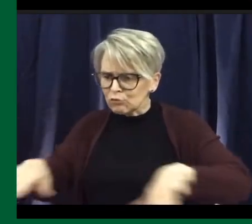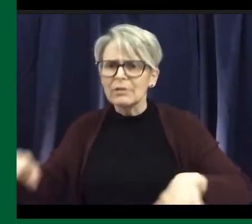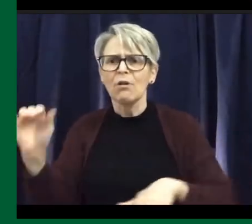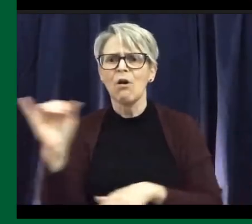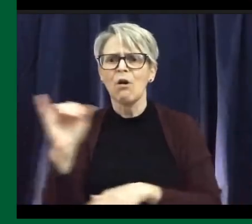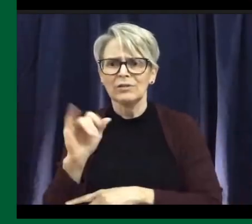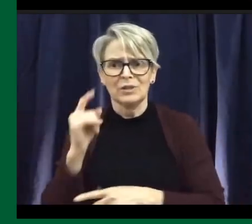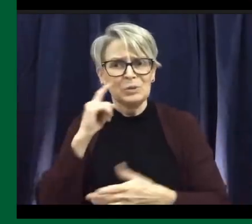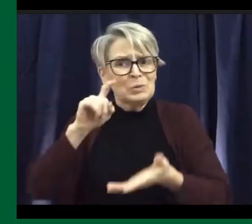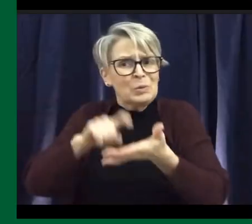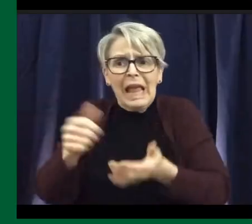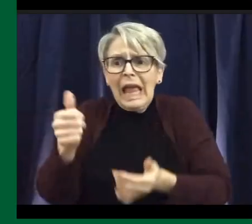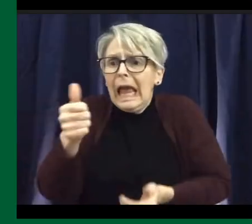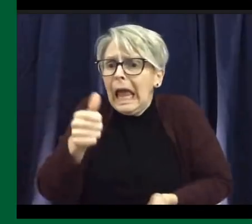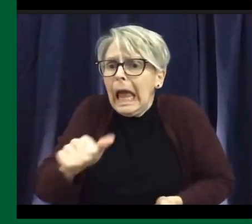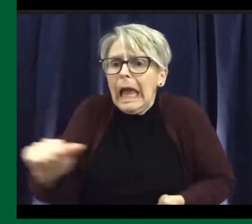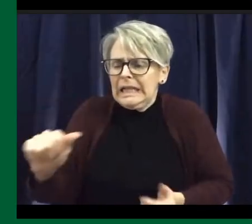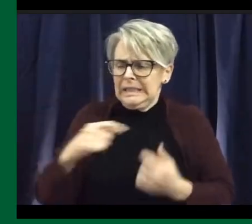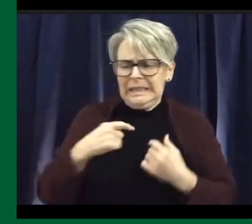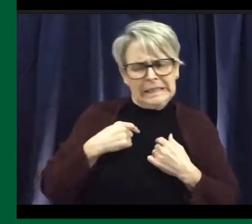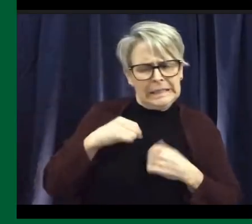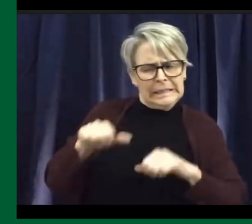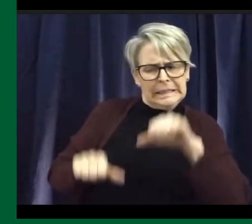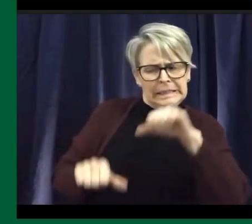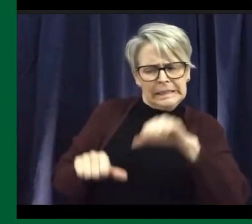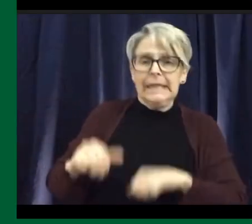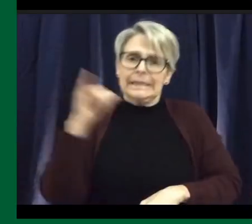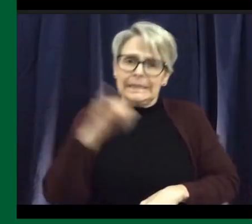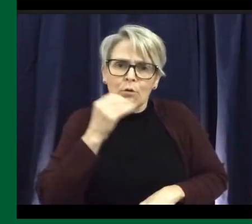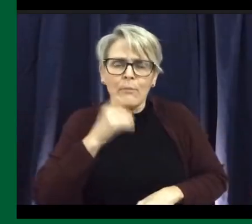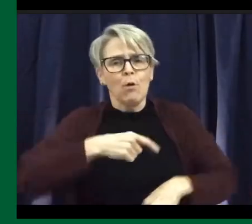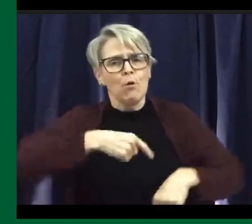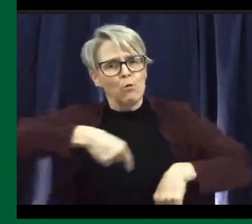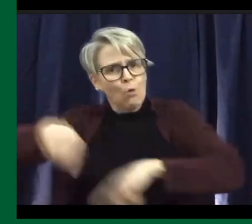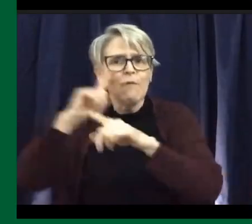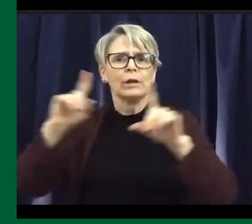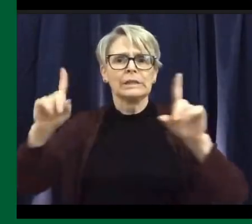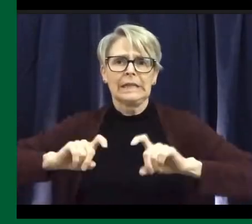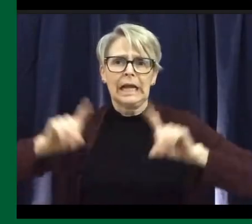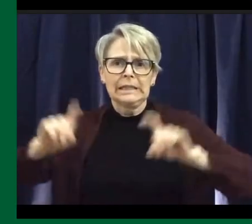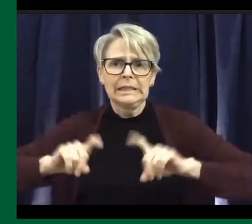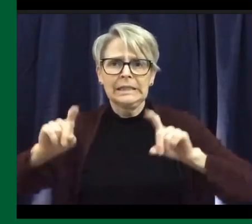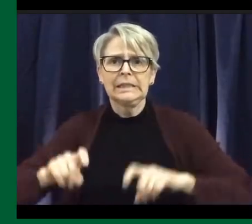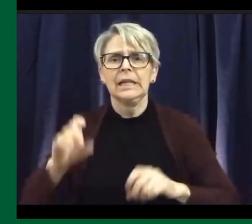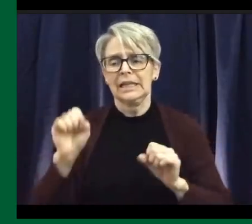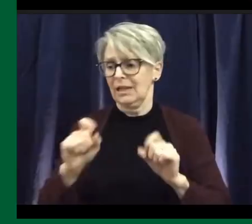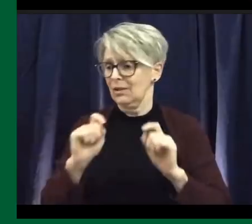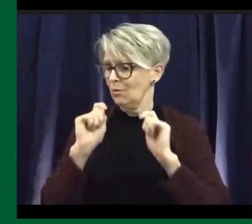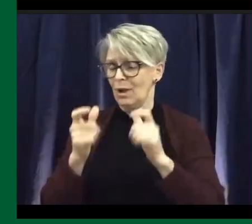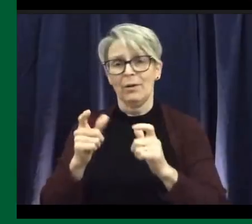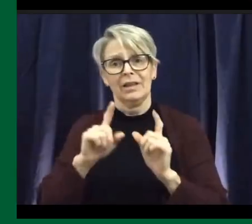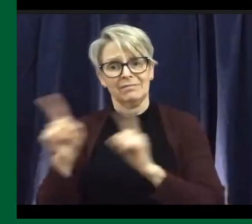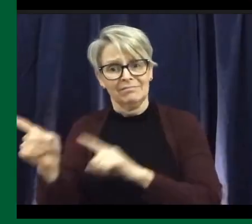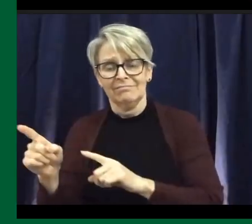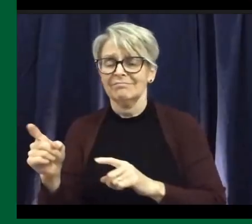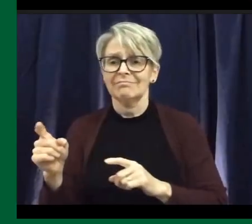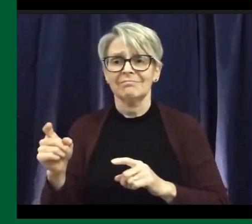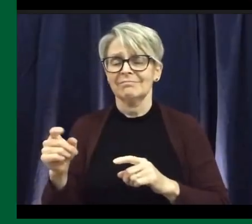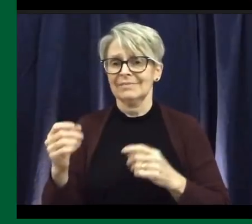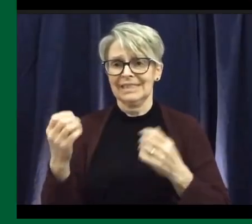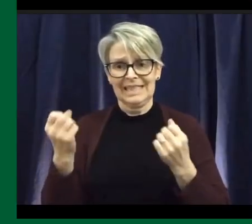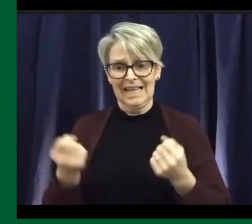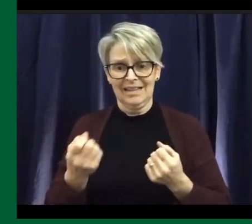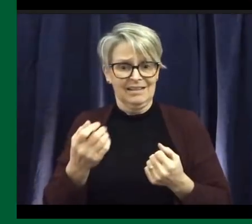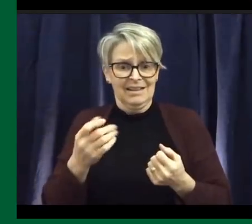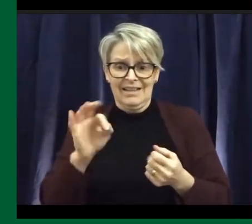sign of any concern, stay home, get tested. You can get tested right away at the onset of symptoms now, but if your test